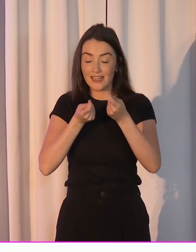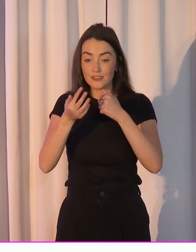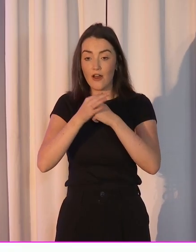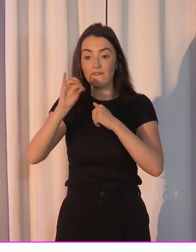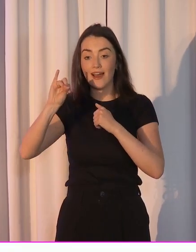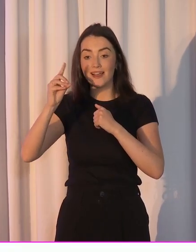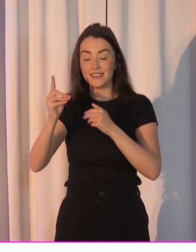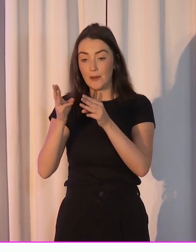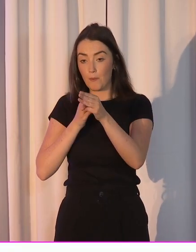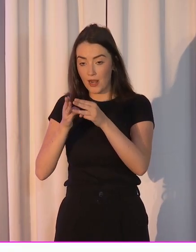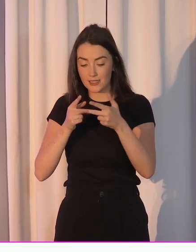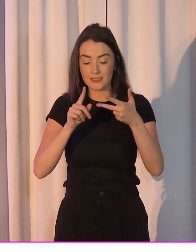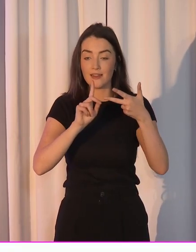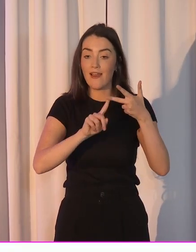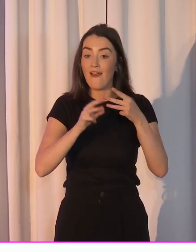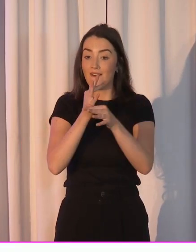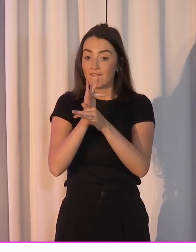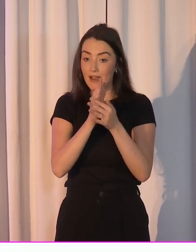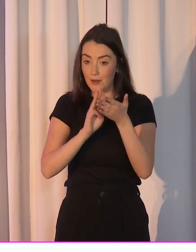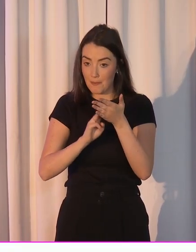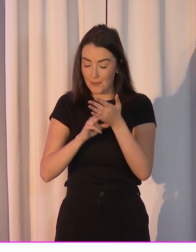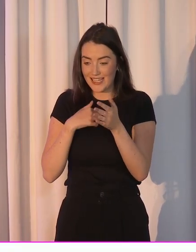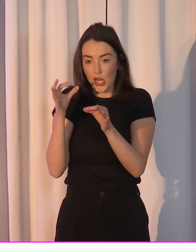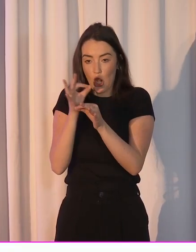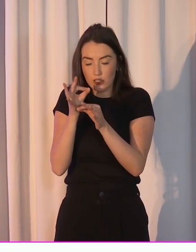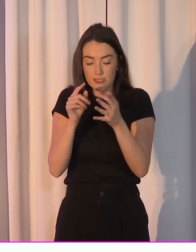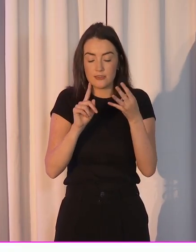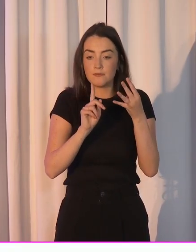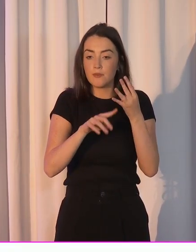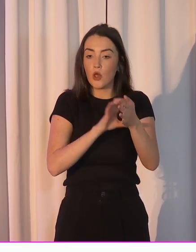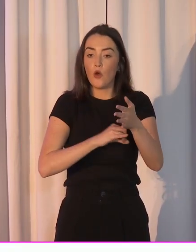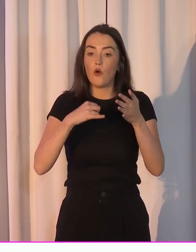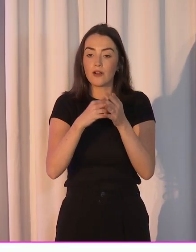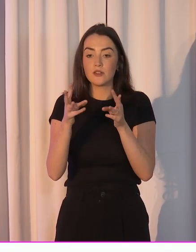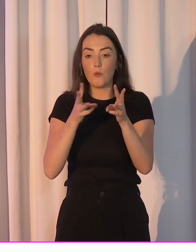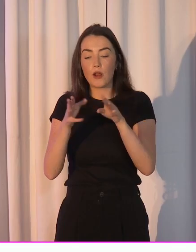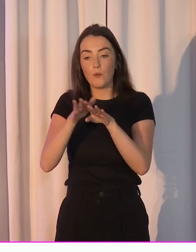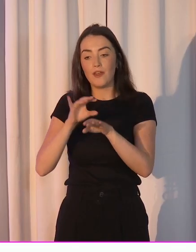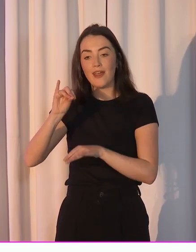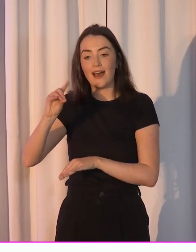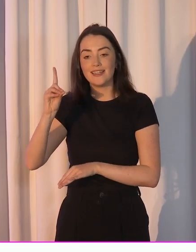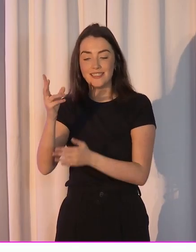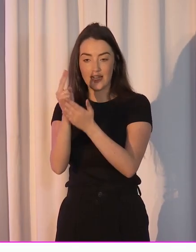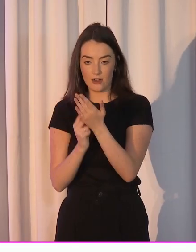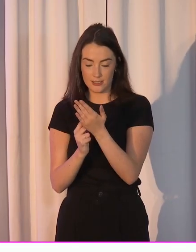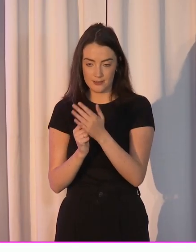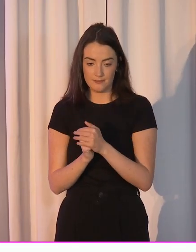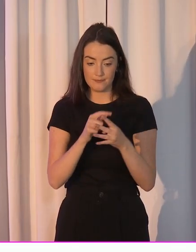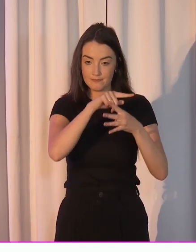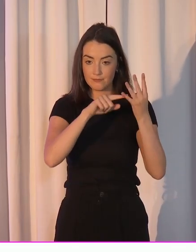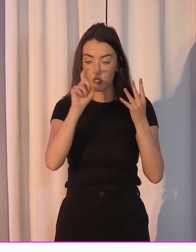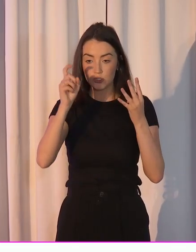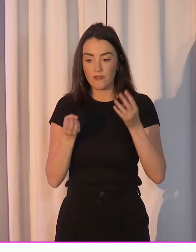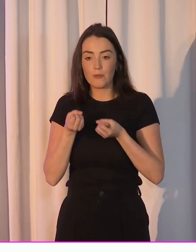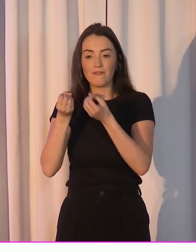arts practice, one for family members and guardians, and one for organisations working with ID artists. And the artist survey was provided